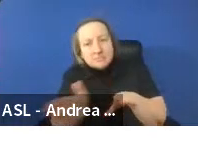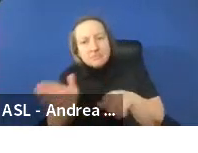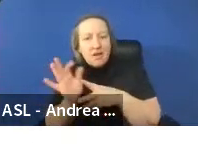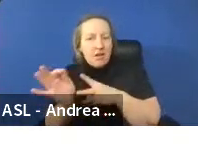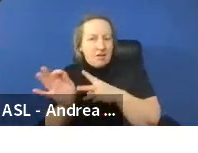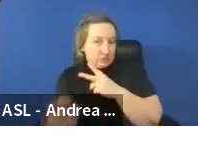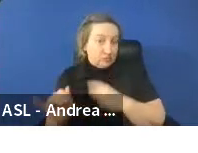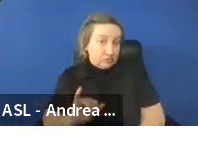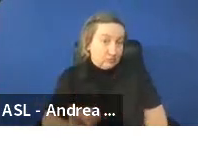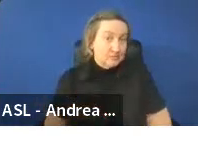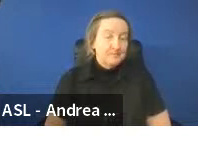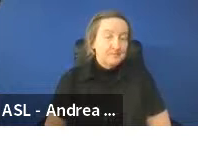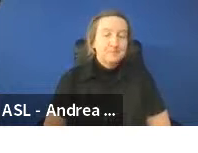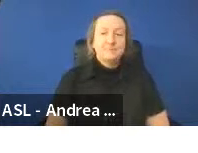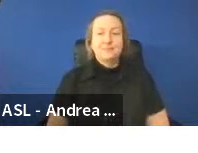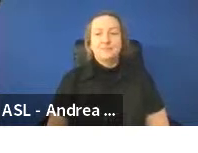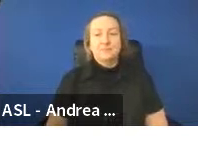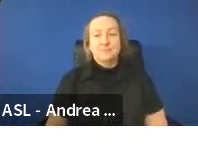at.